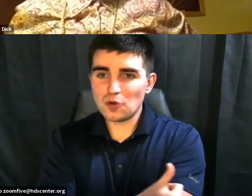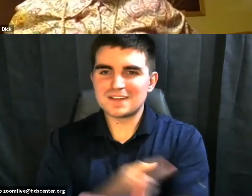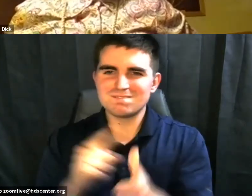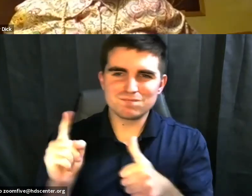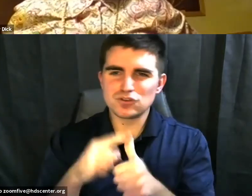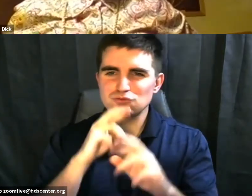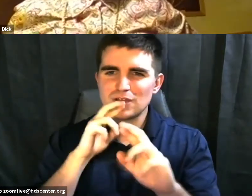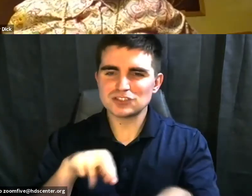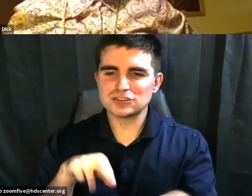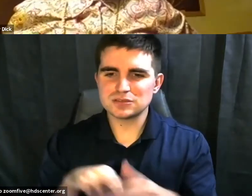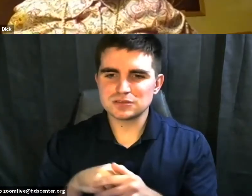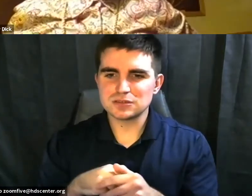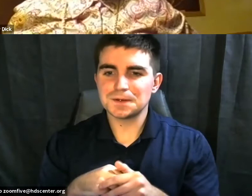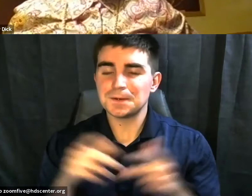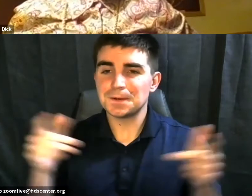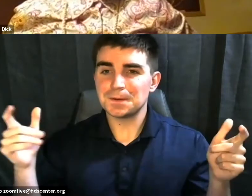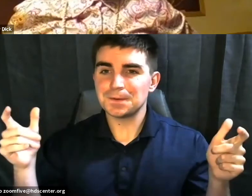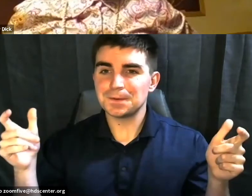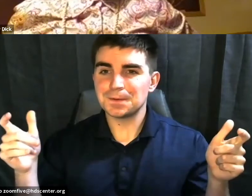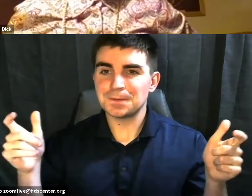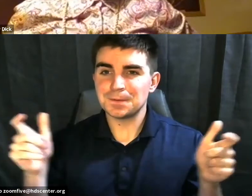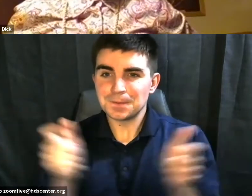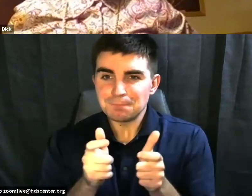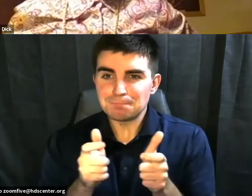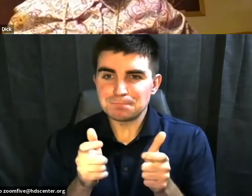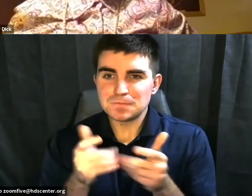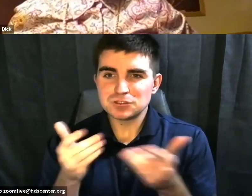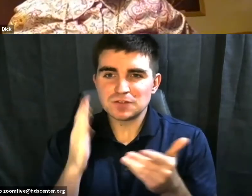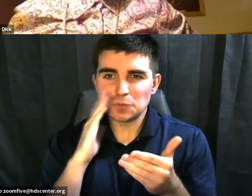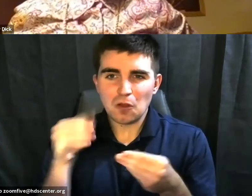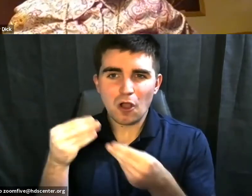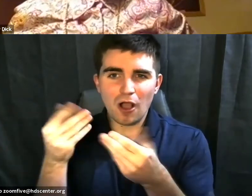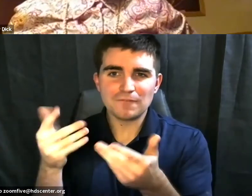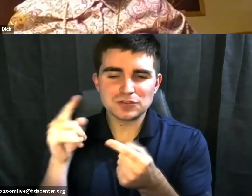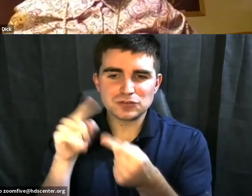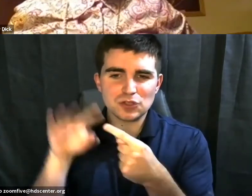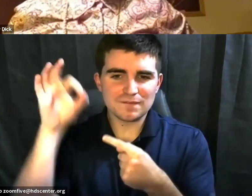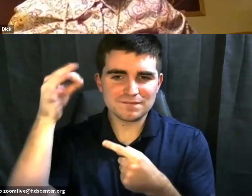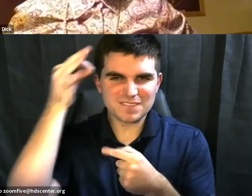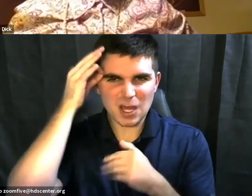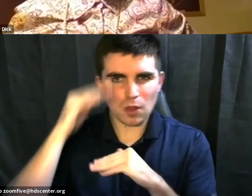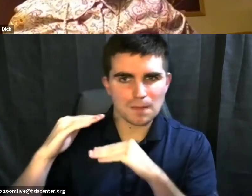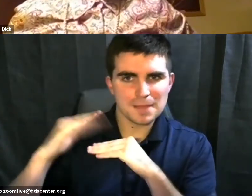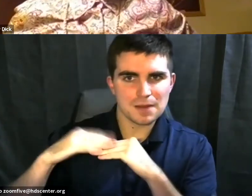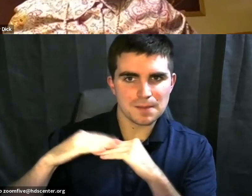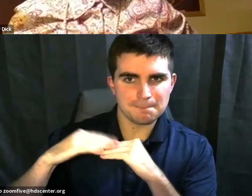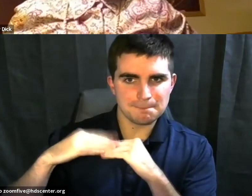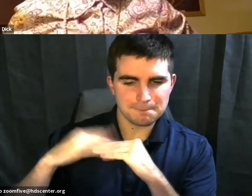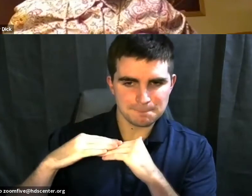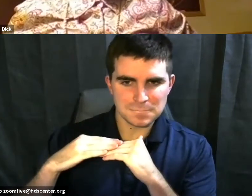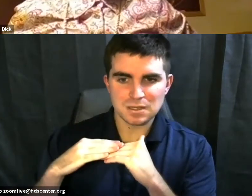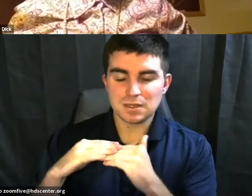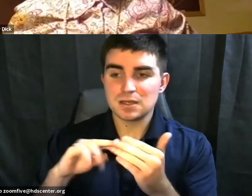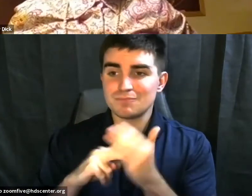was to shrink back the service that they were going to offer to the federal minimum. And that meant that